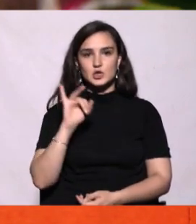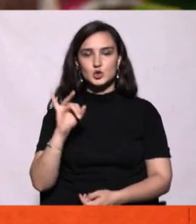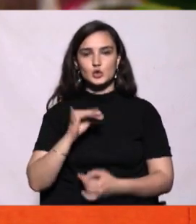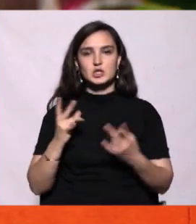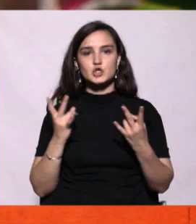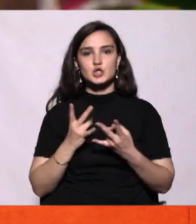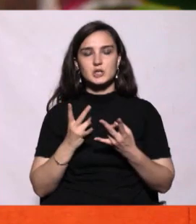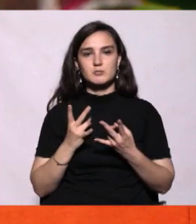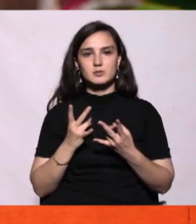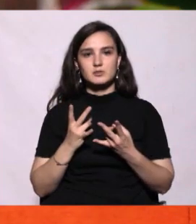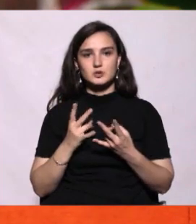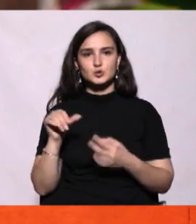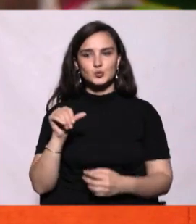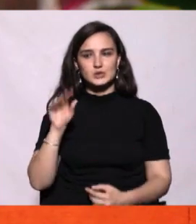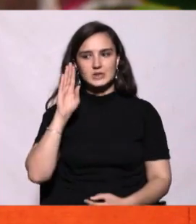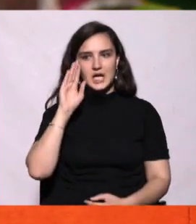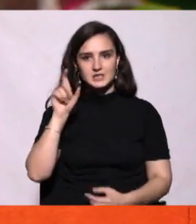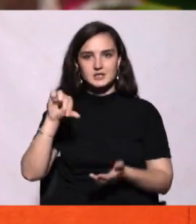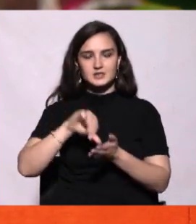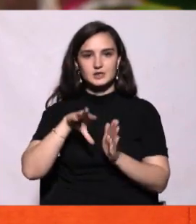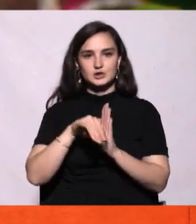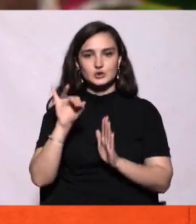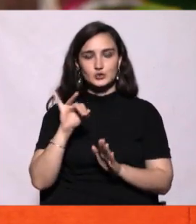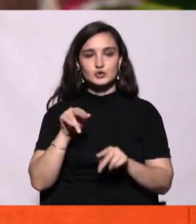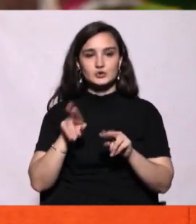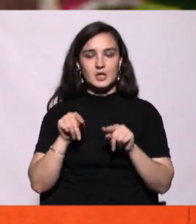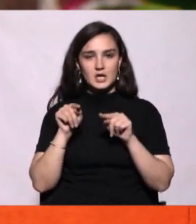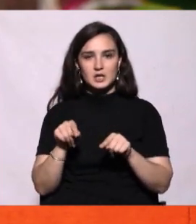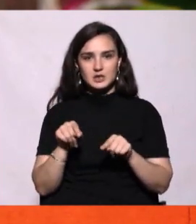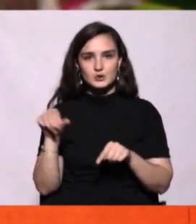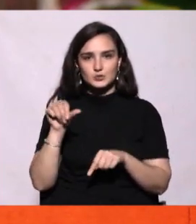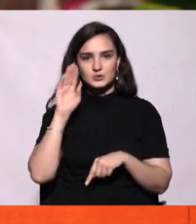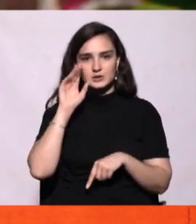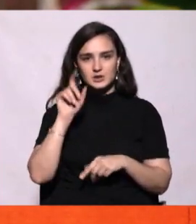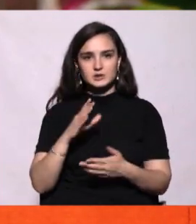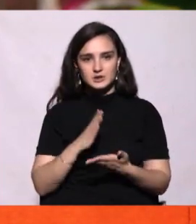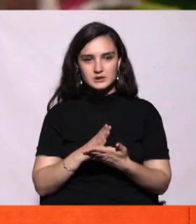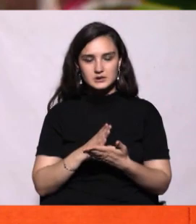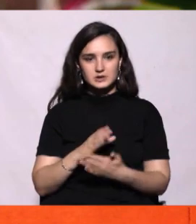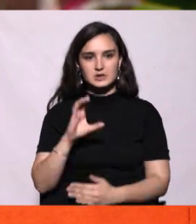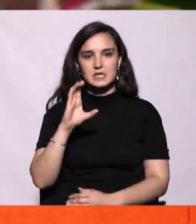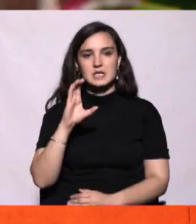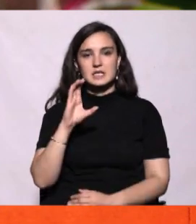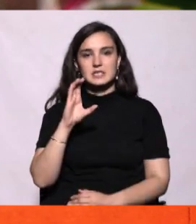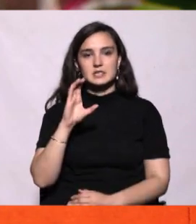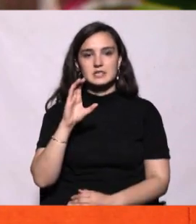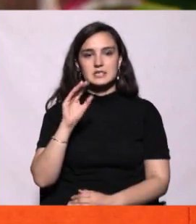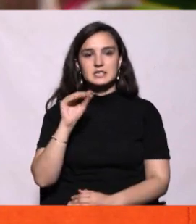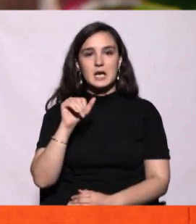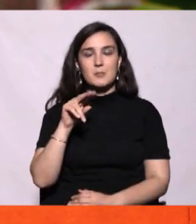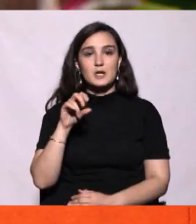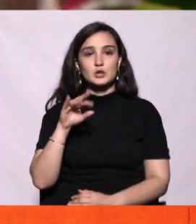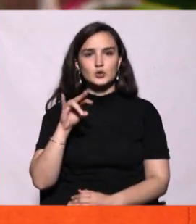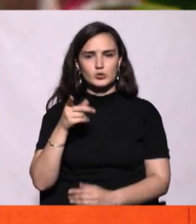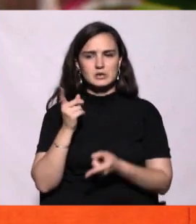needs a bad guy of the story, and here the bad guy is Mr. Stapleton, who is